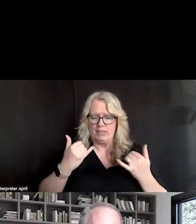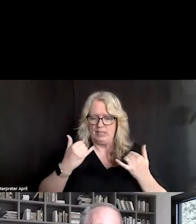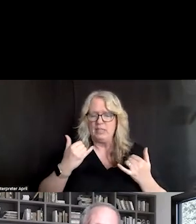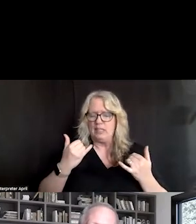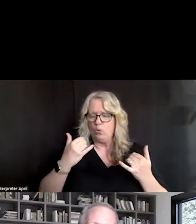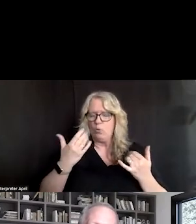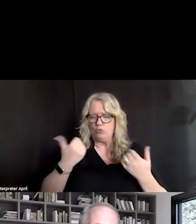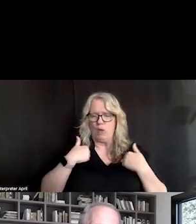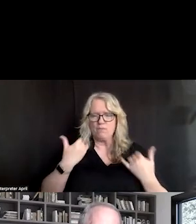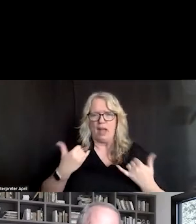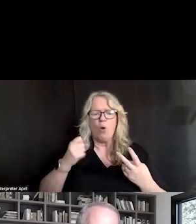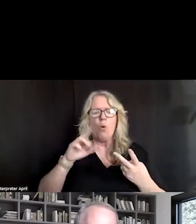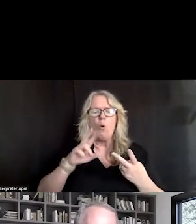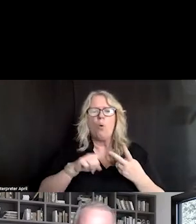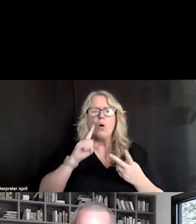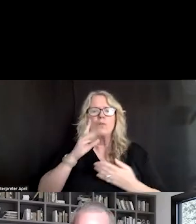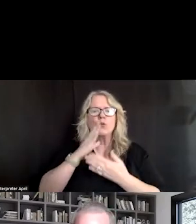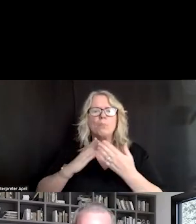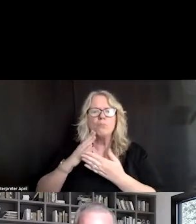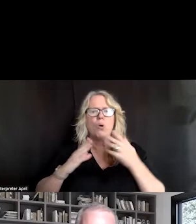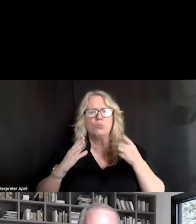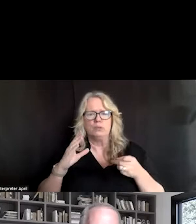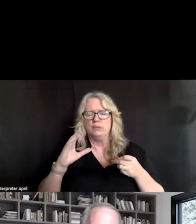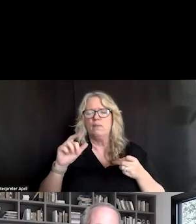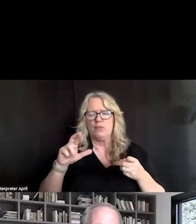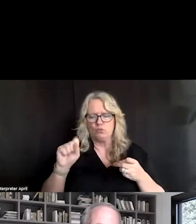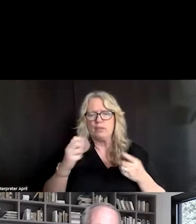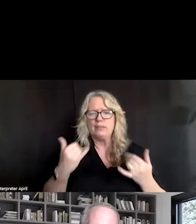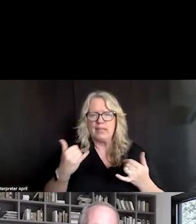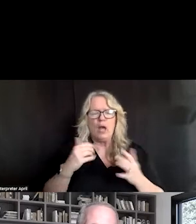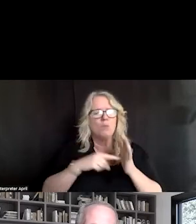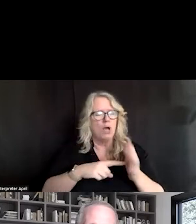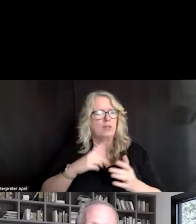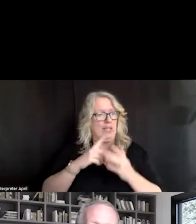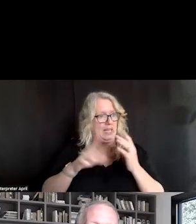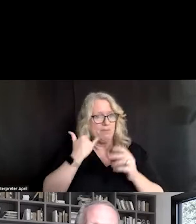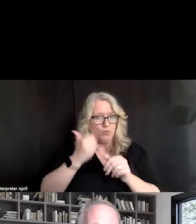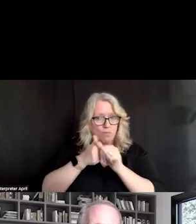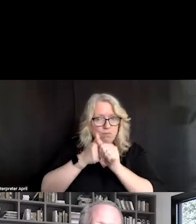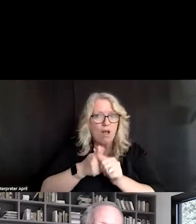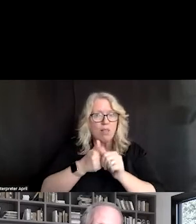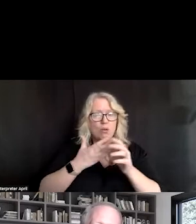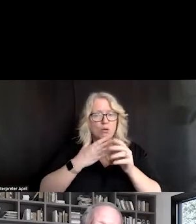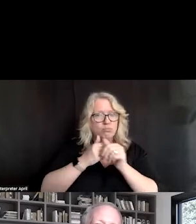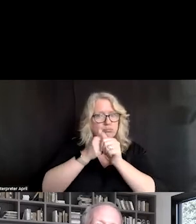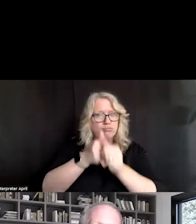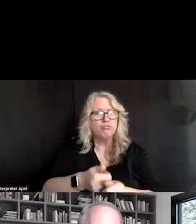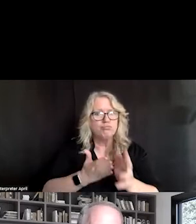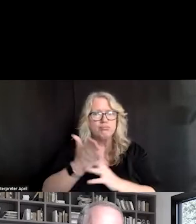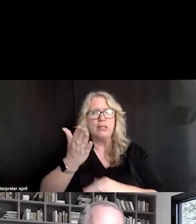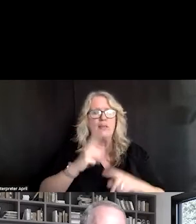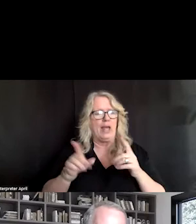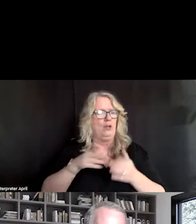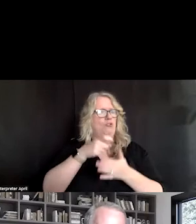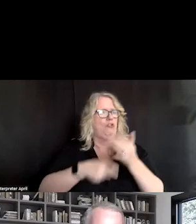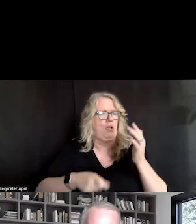got or the components of this Crisis Now model. And to the extent that you follow that all the way through, those are the costs that